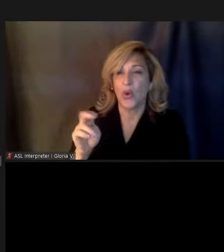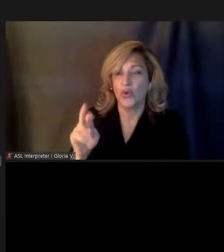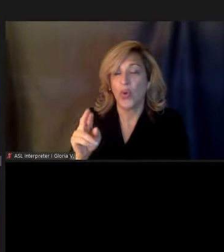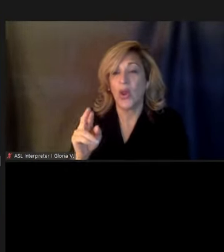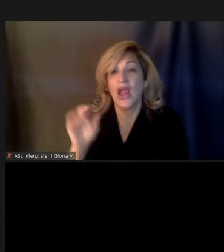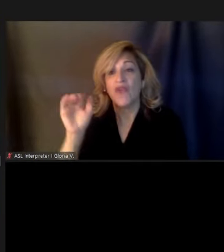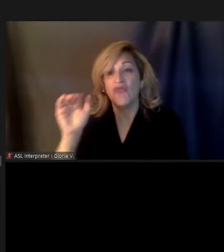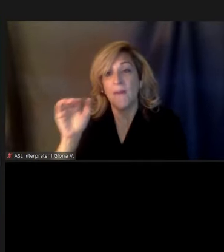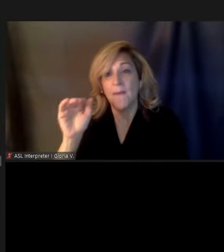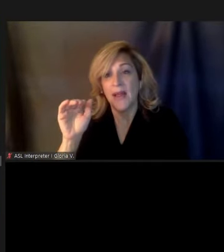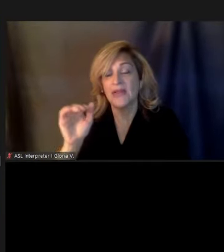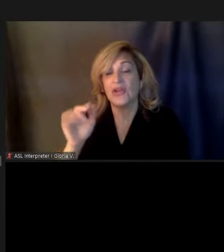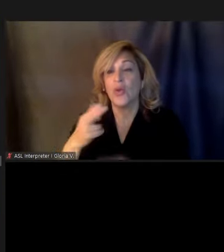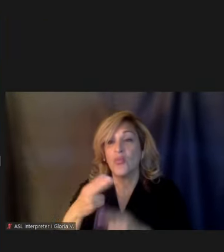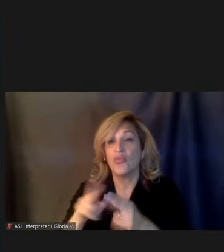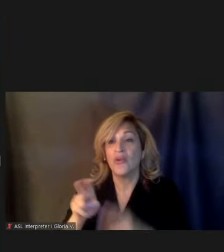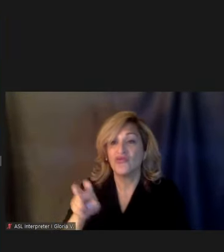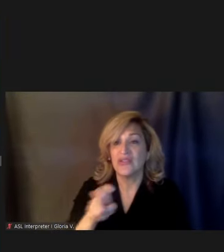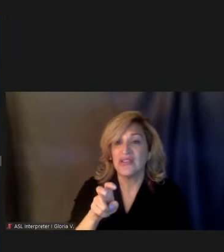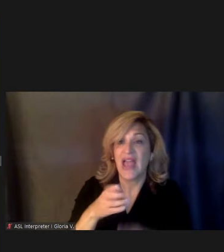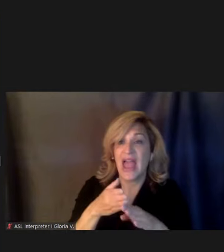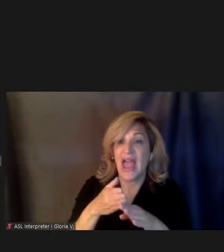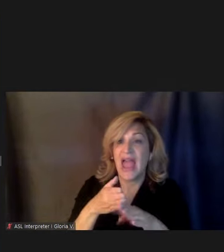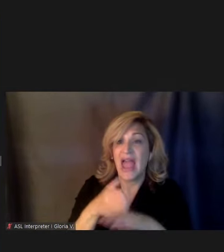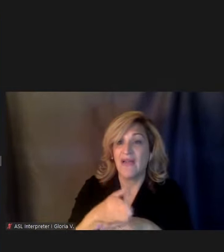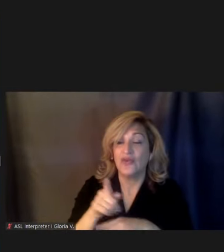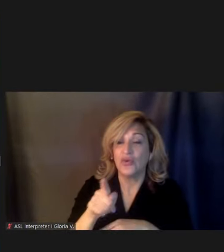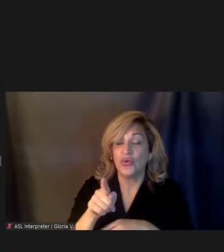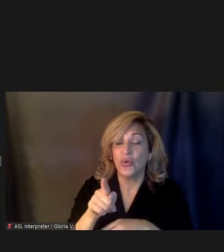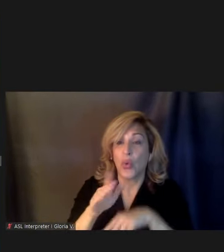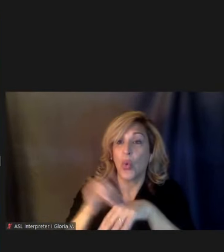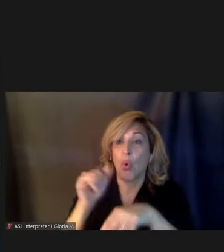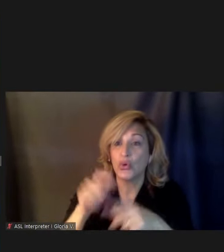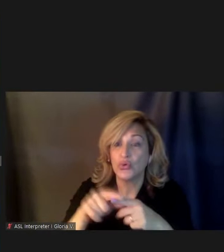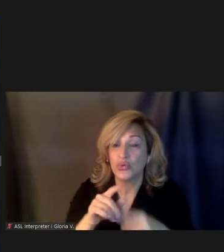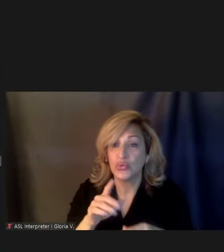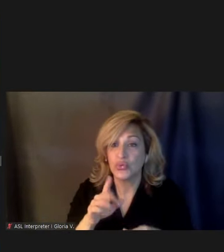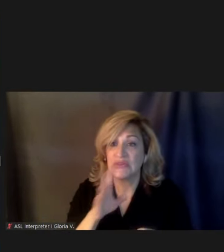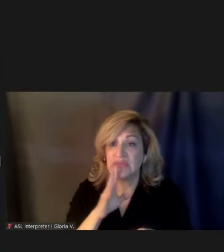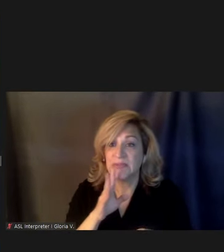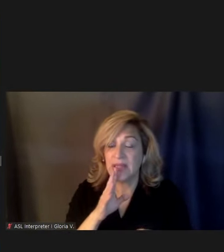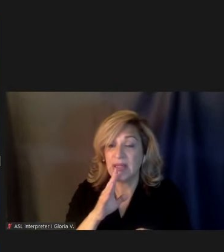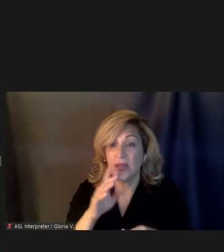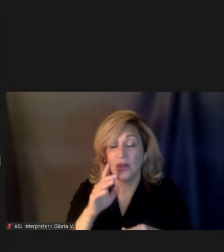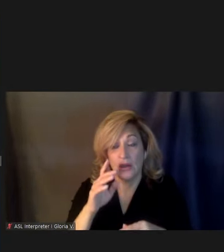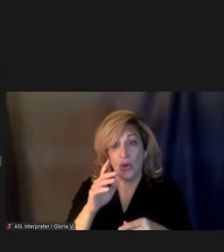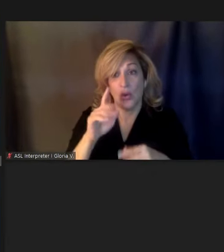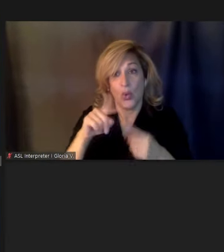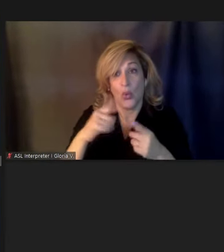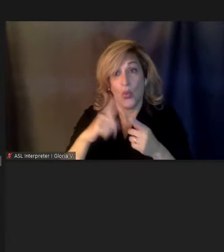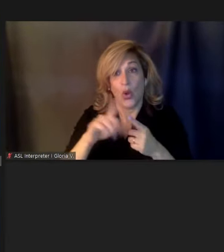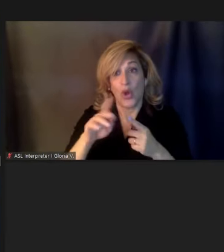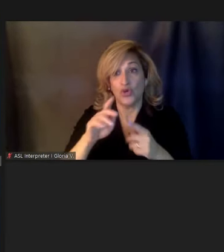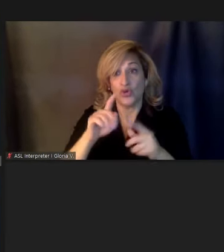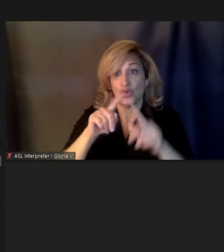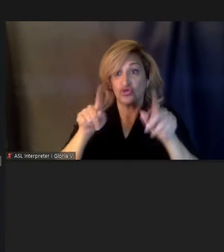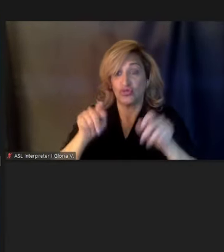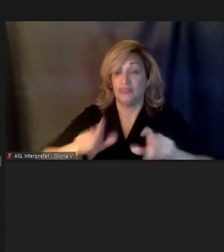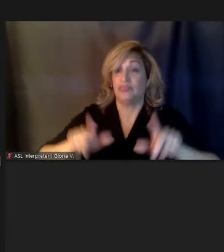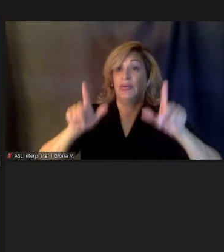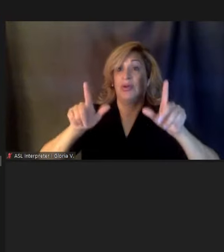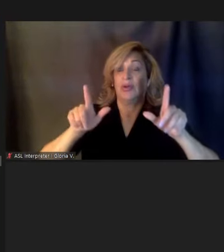be a brief transition after your call to speak. Please make sure that once your screen updates, your camera and microphone are